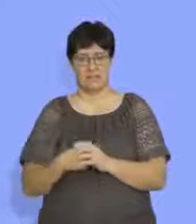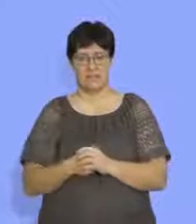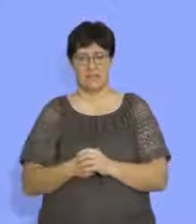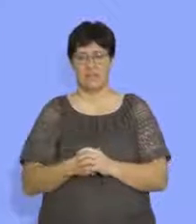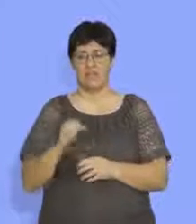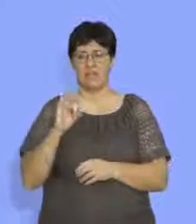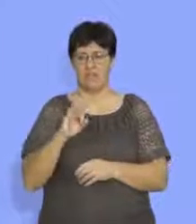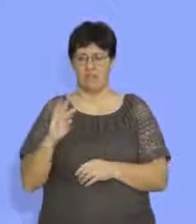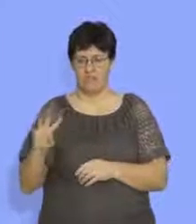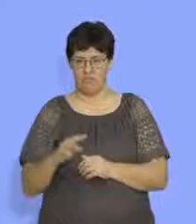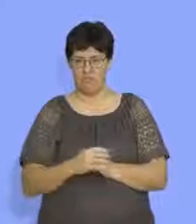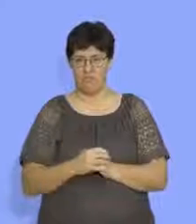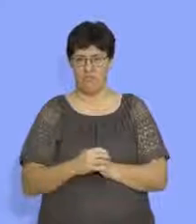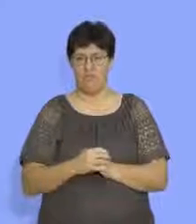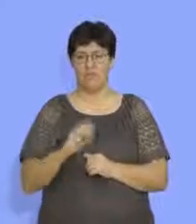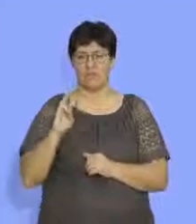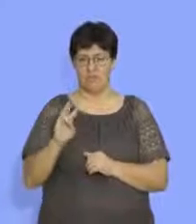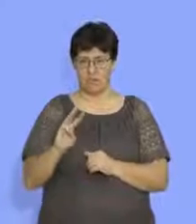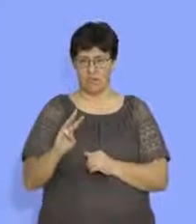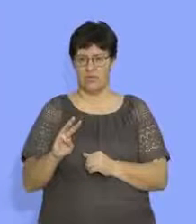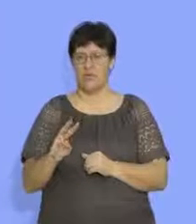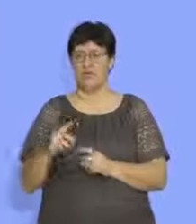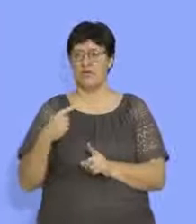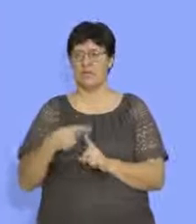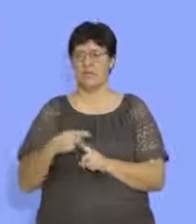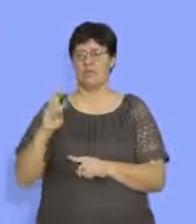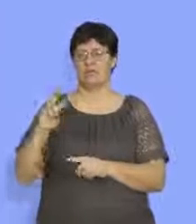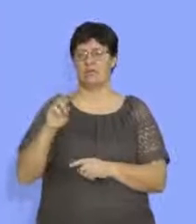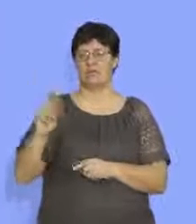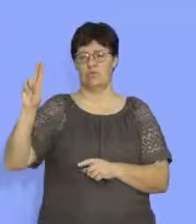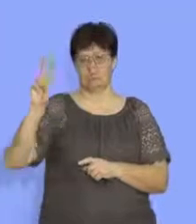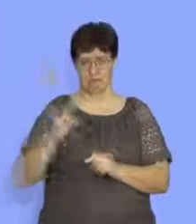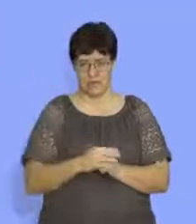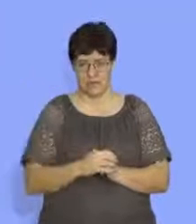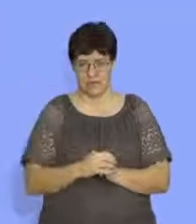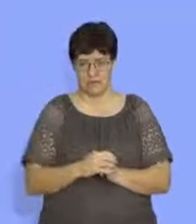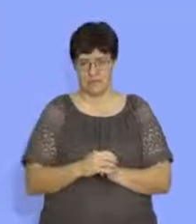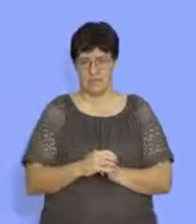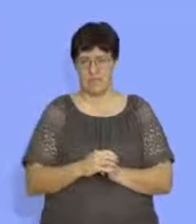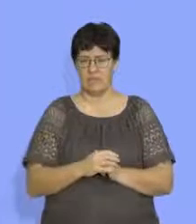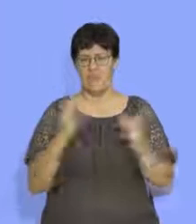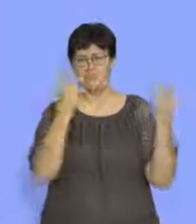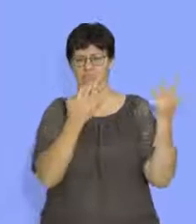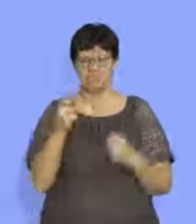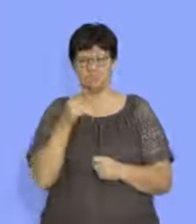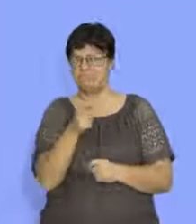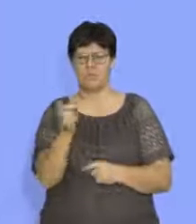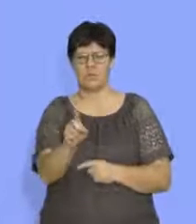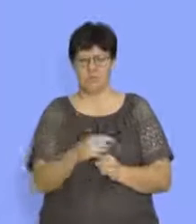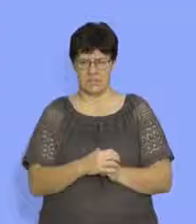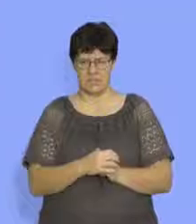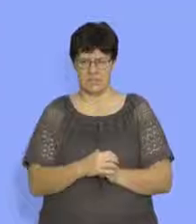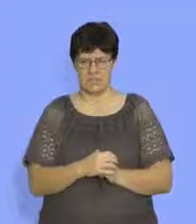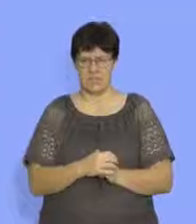plus 34 W plus W squared. And then you can quickly work out what this